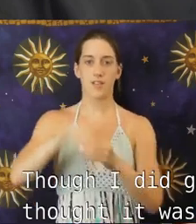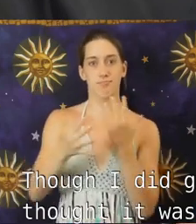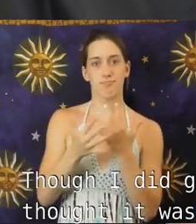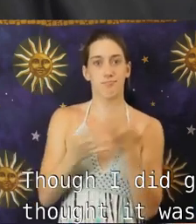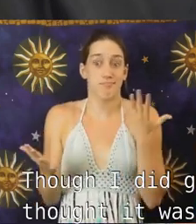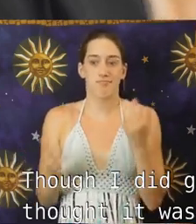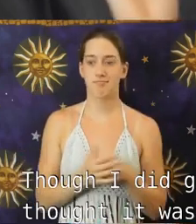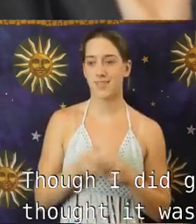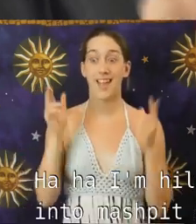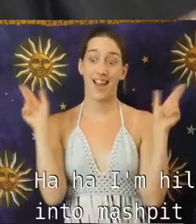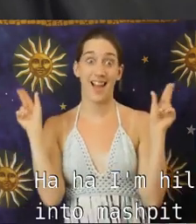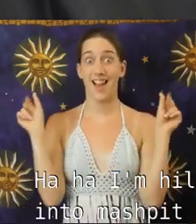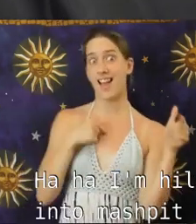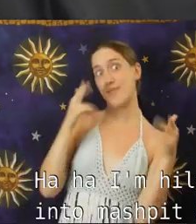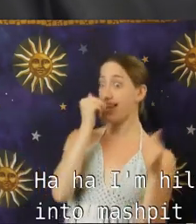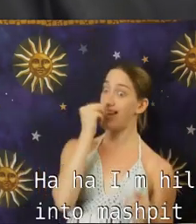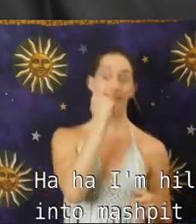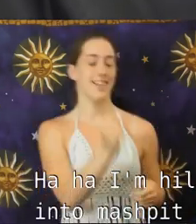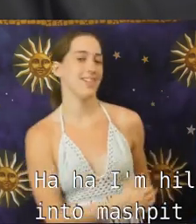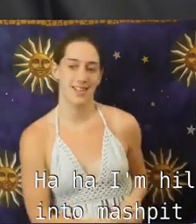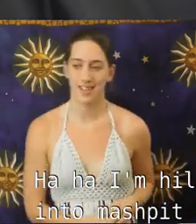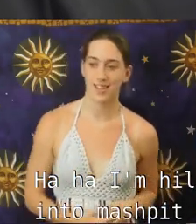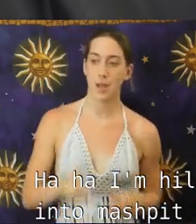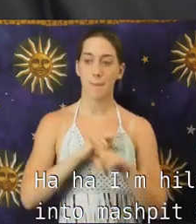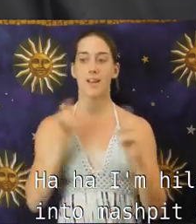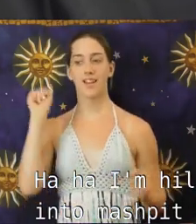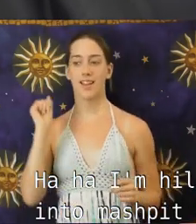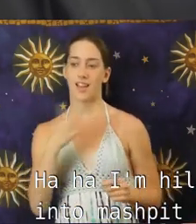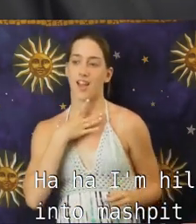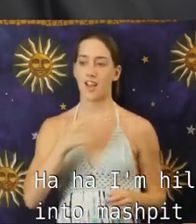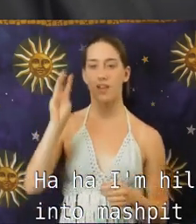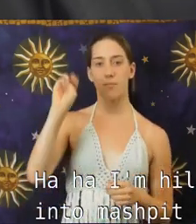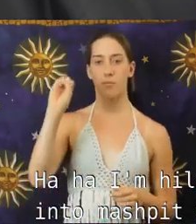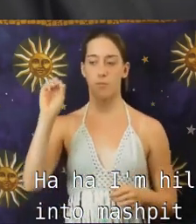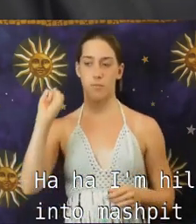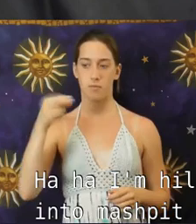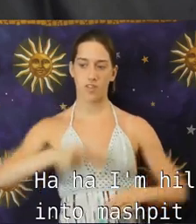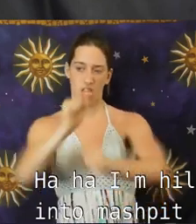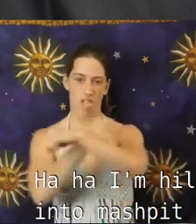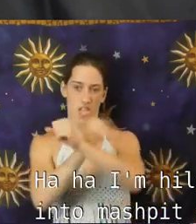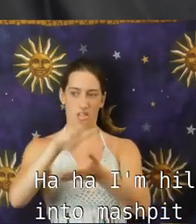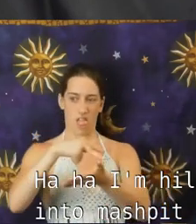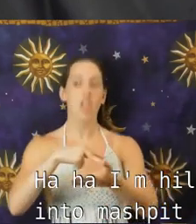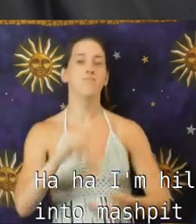that handcuffs, prison, haha, I'm hilarious. But,